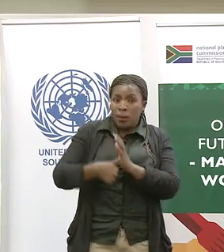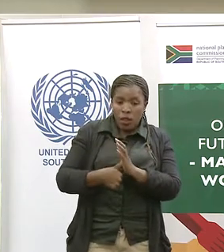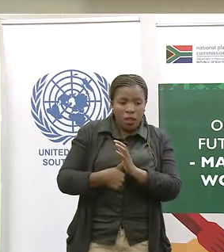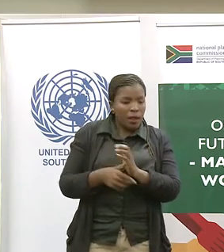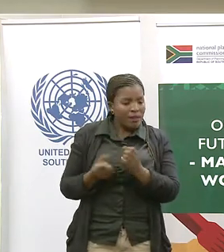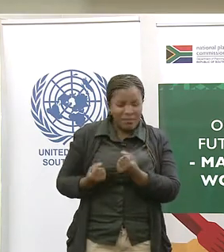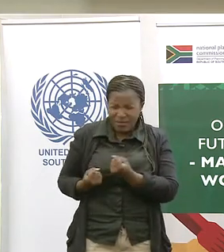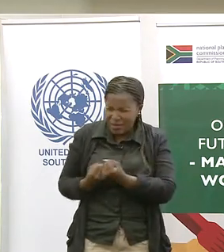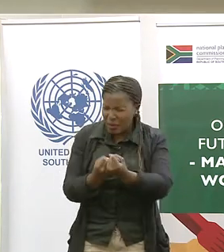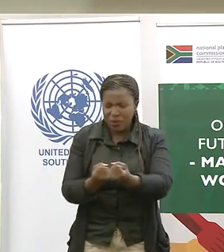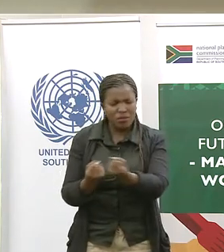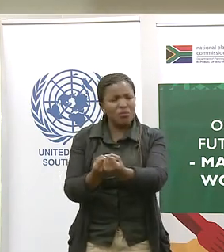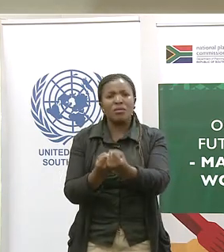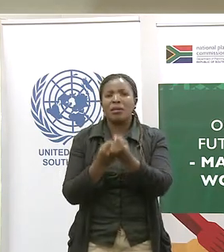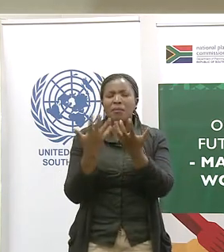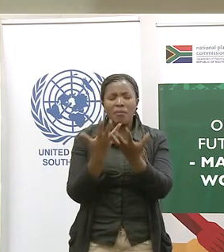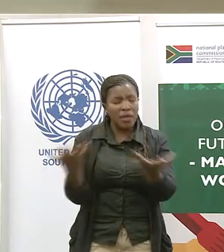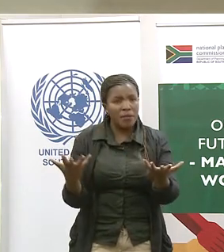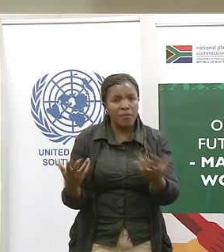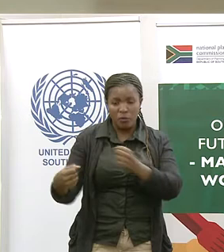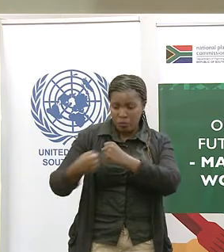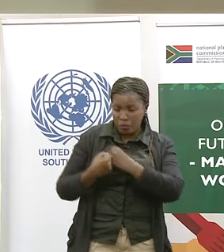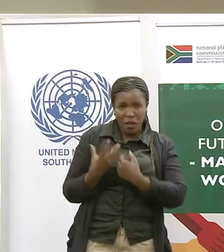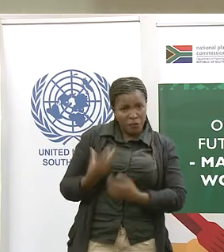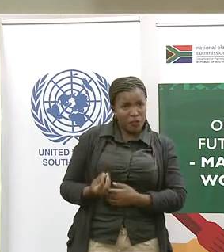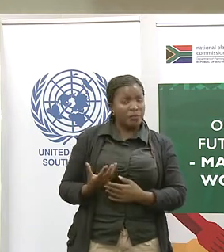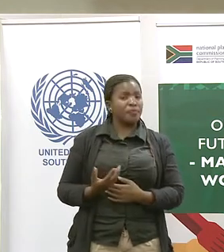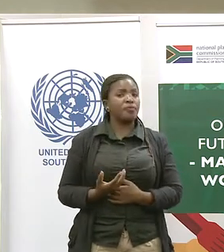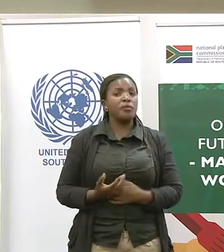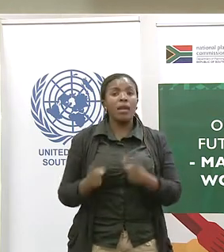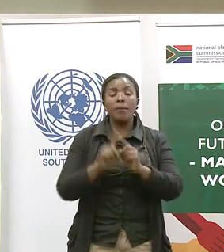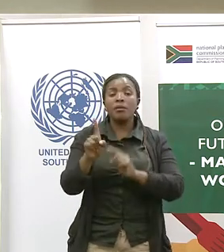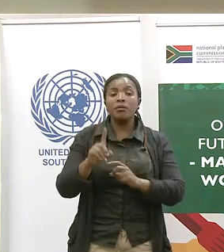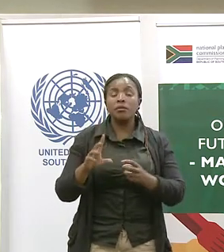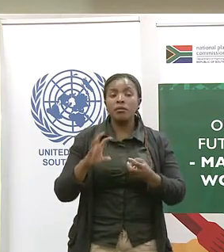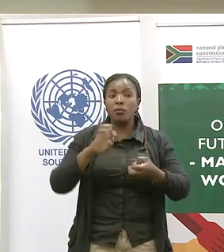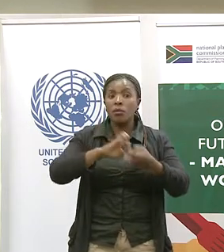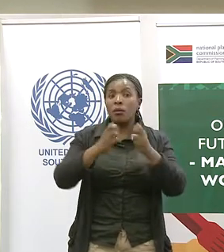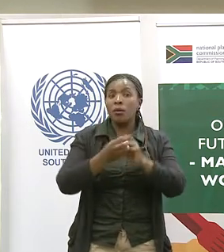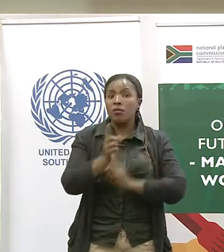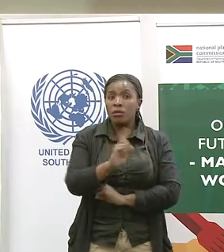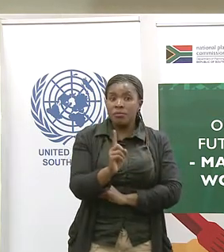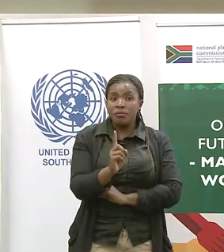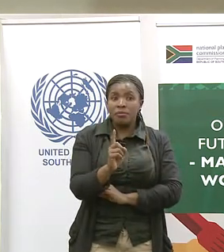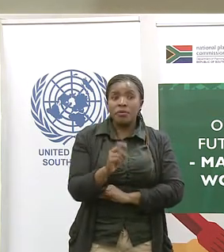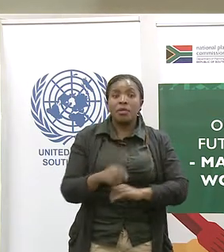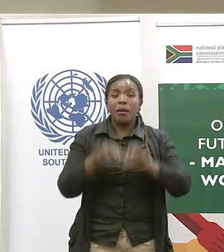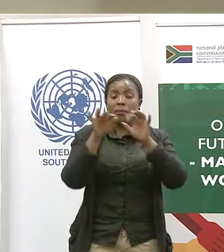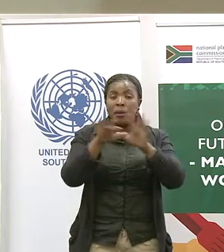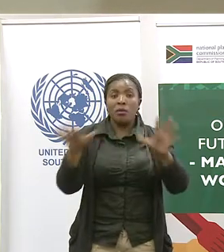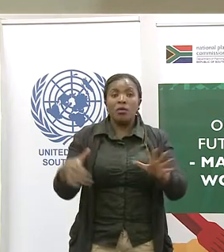about. The trouble is that the majority of the people with